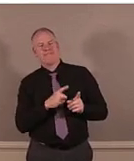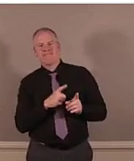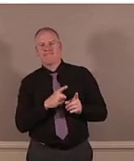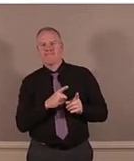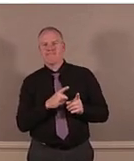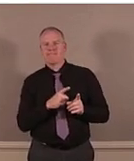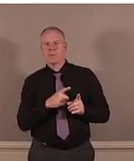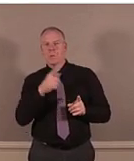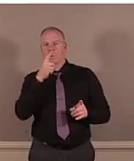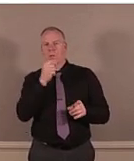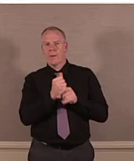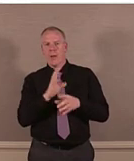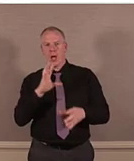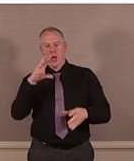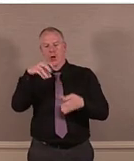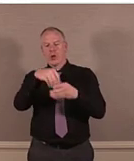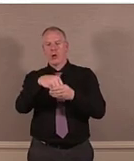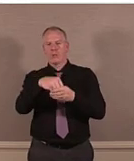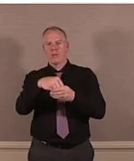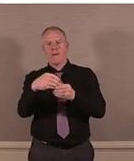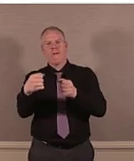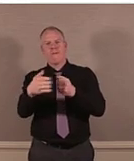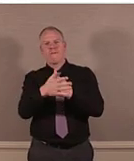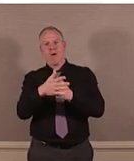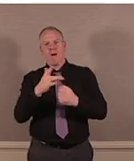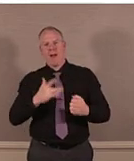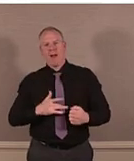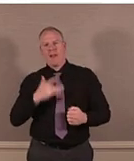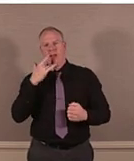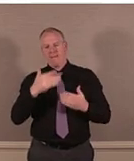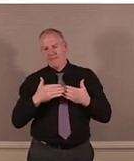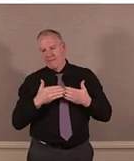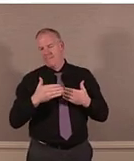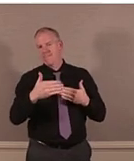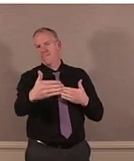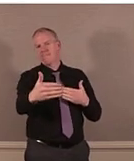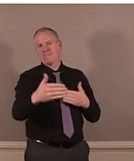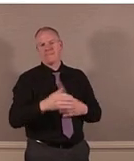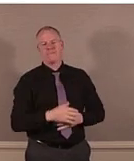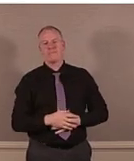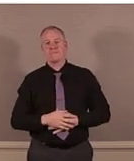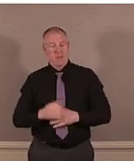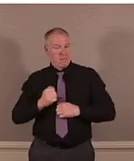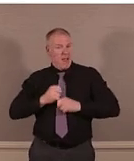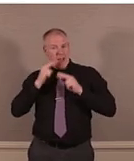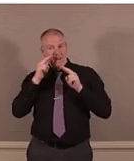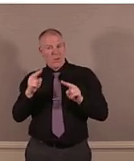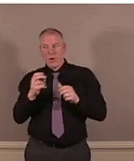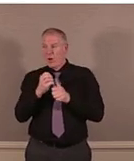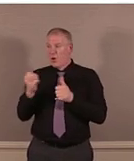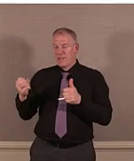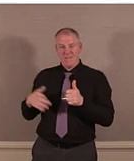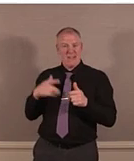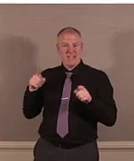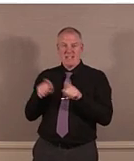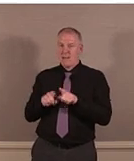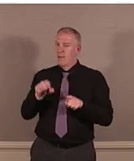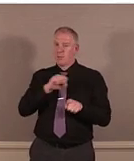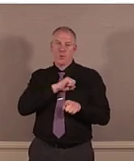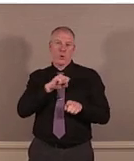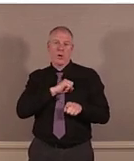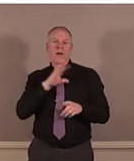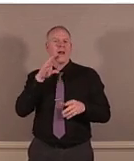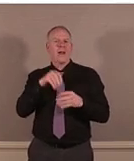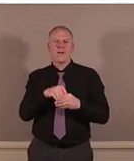of inclusion for life. And my view is that it's, and the view of many other people I'm sure, is that inclusion is